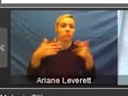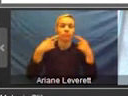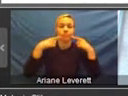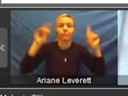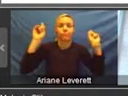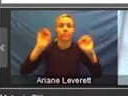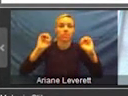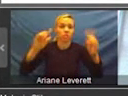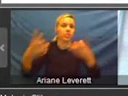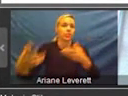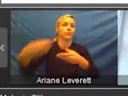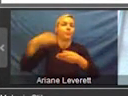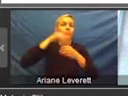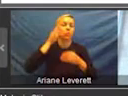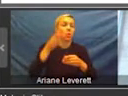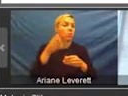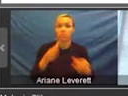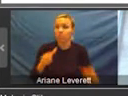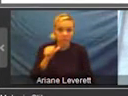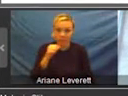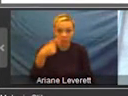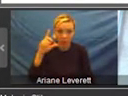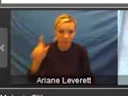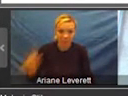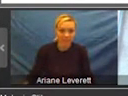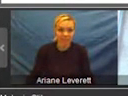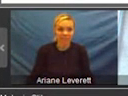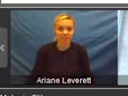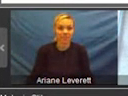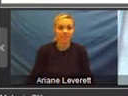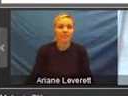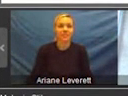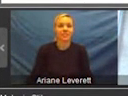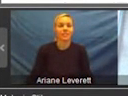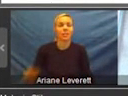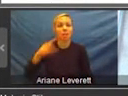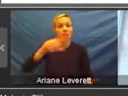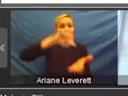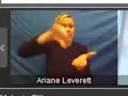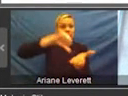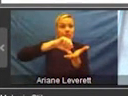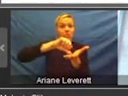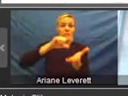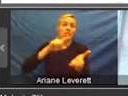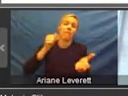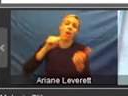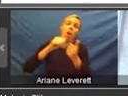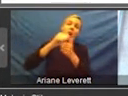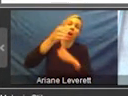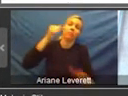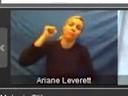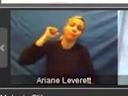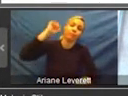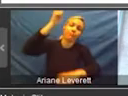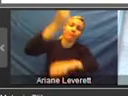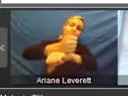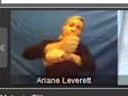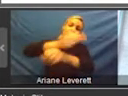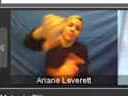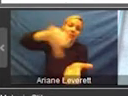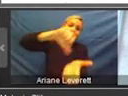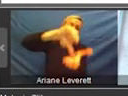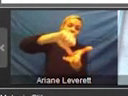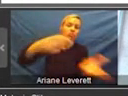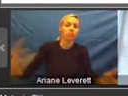So prominently, these centers were in most areas mainly used by